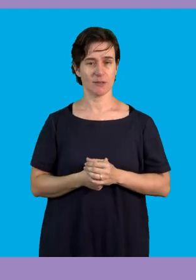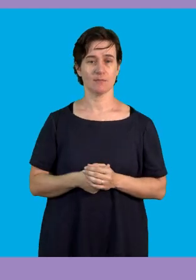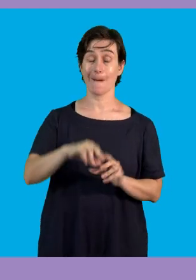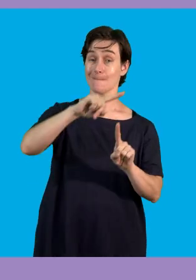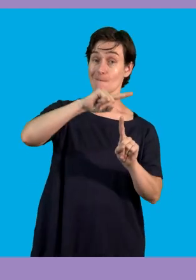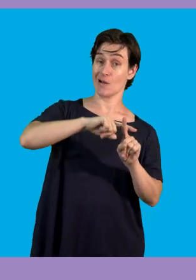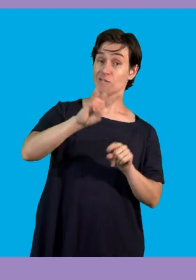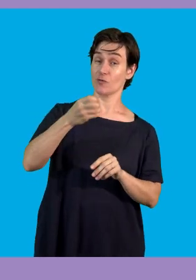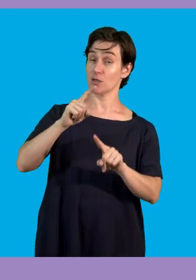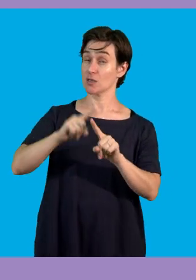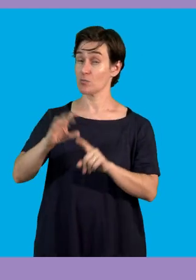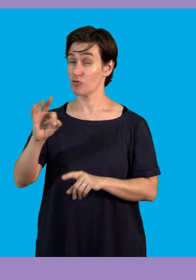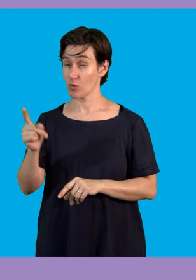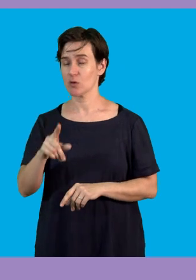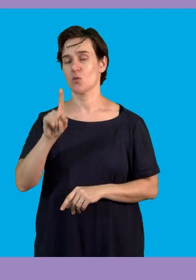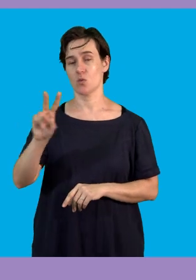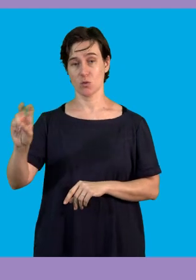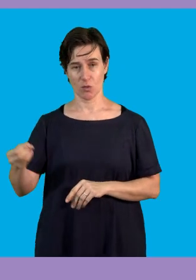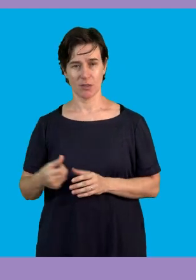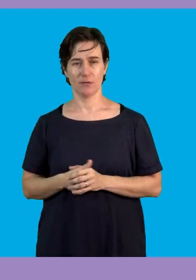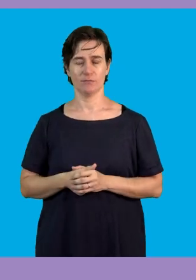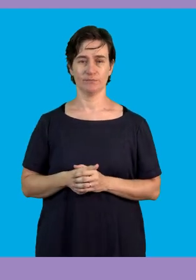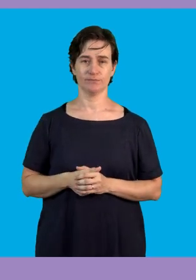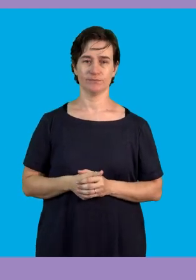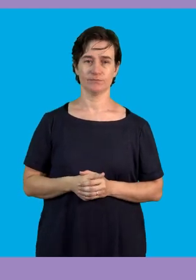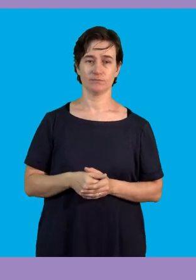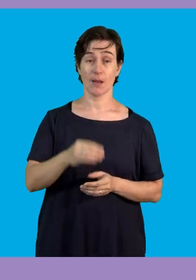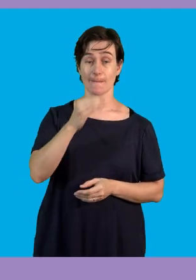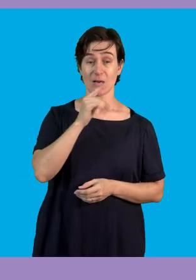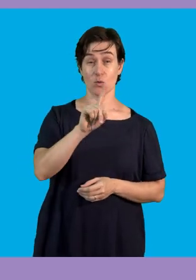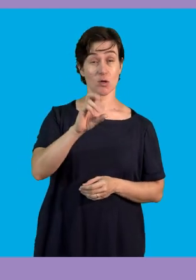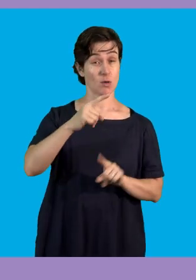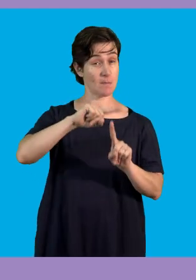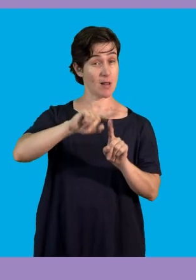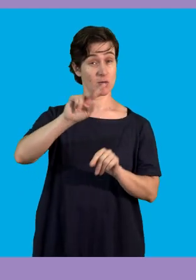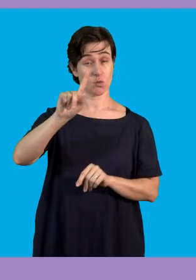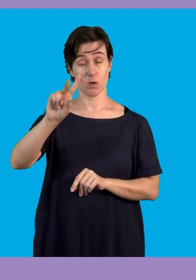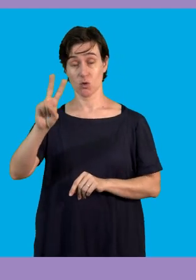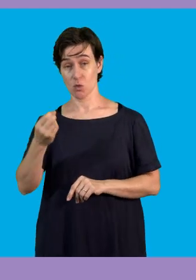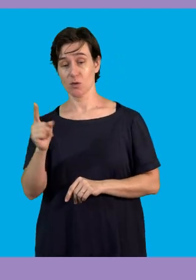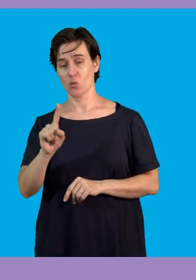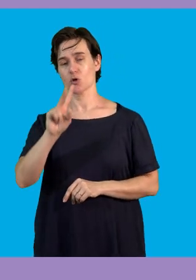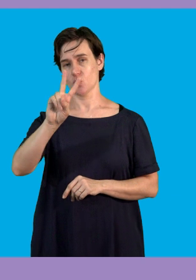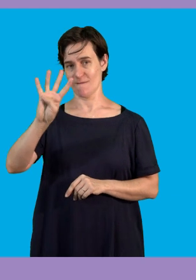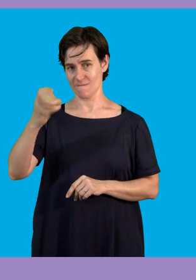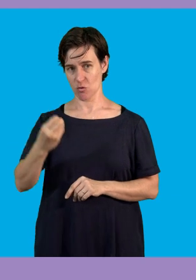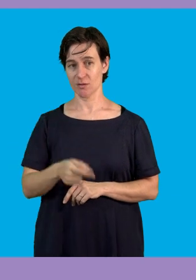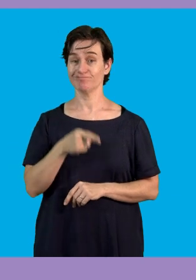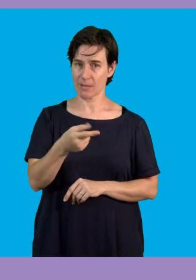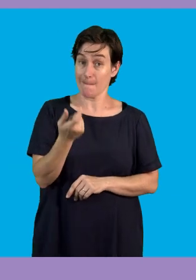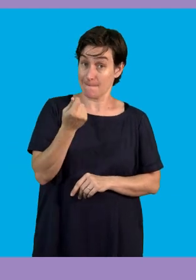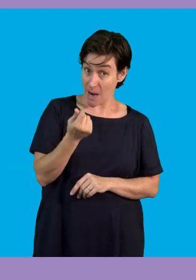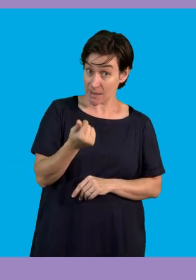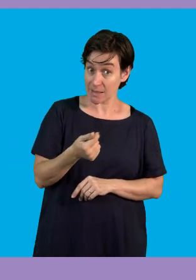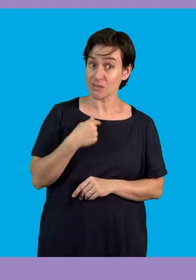120, plus 40 times 3, which is 120. So 120 and 120 is 240, and this is